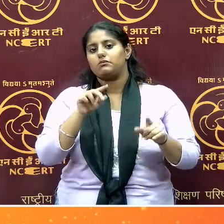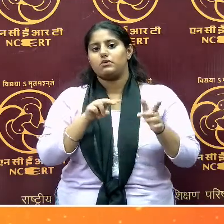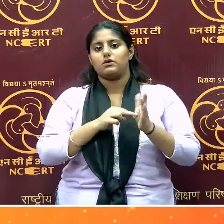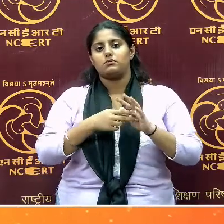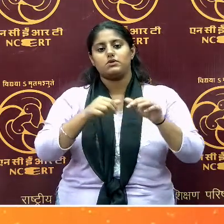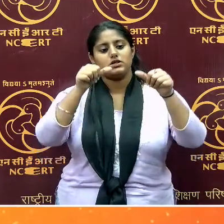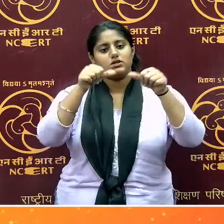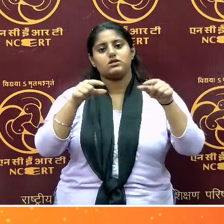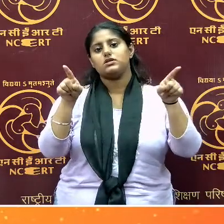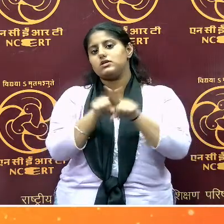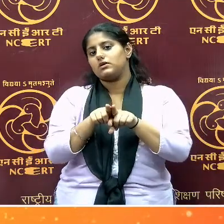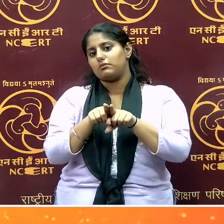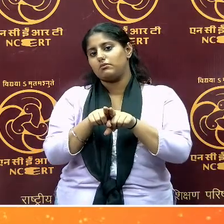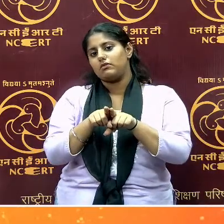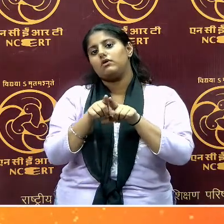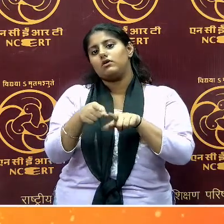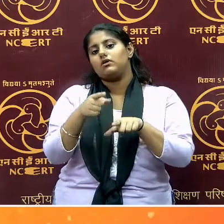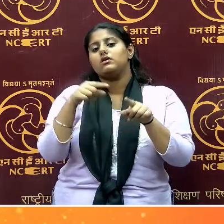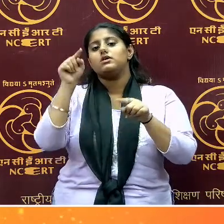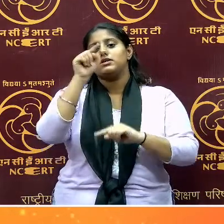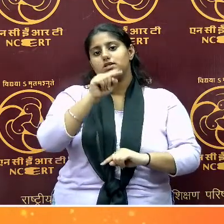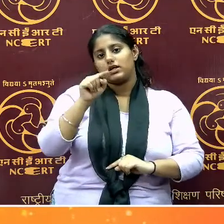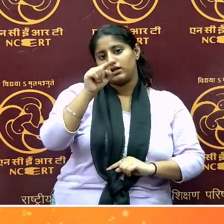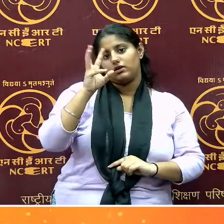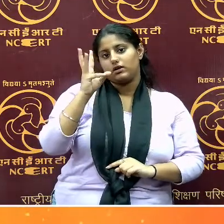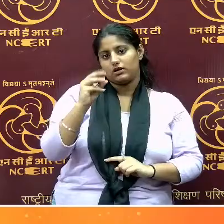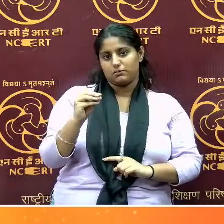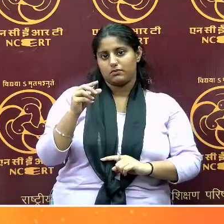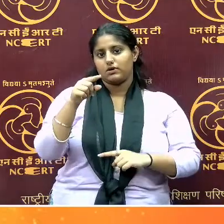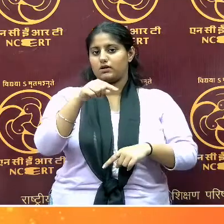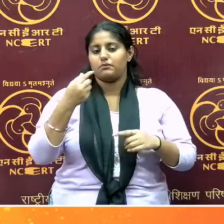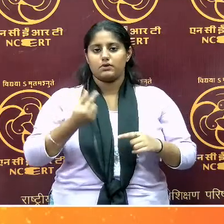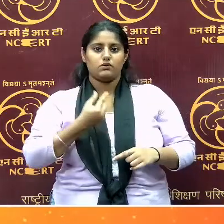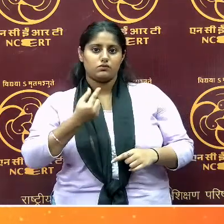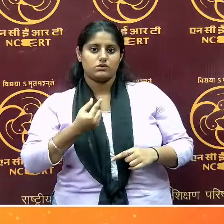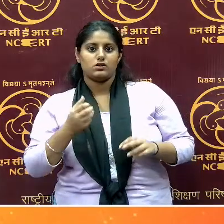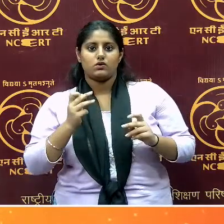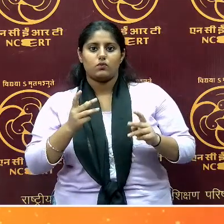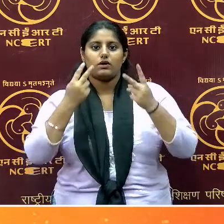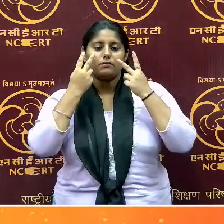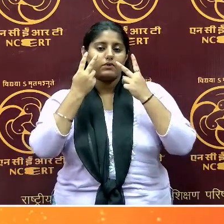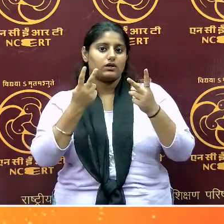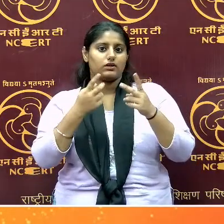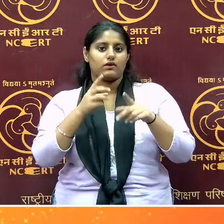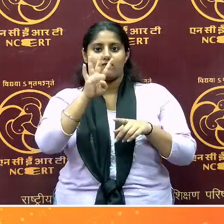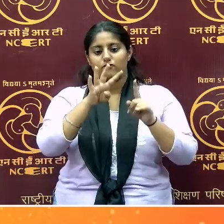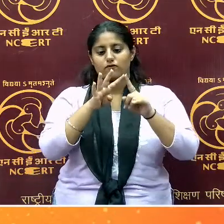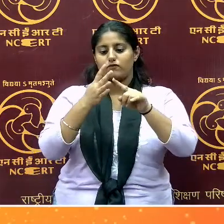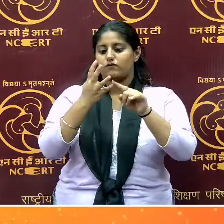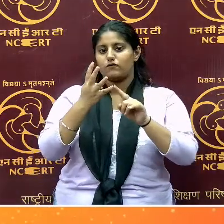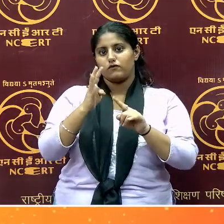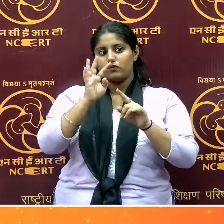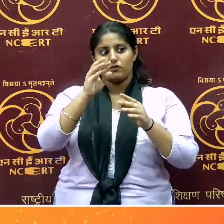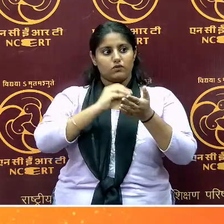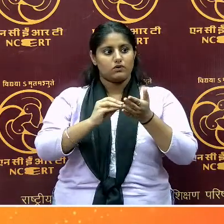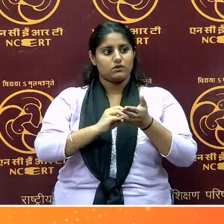is the condition. Circle the numbers they might have used. Let us see, the 4 numbers given to us are